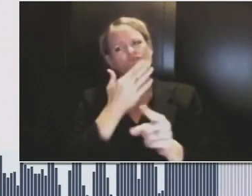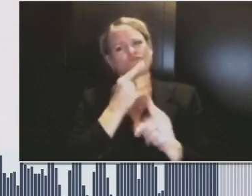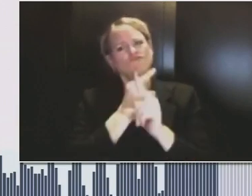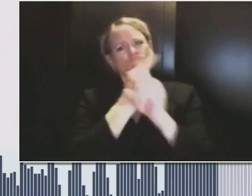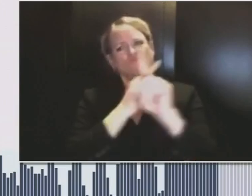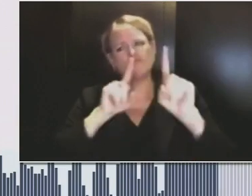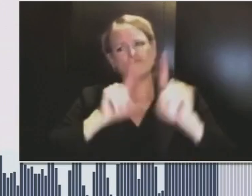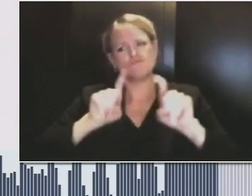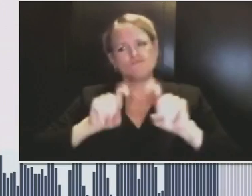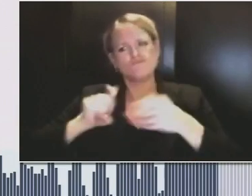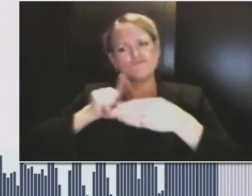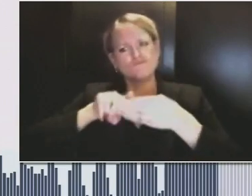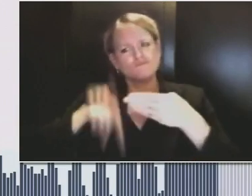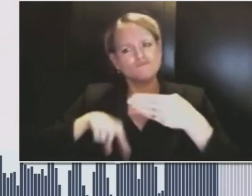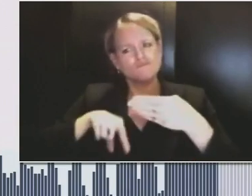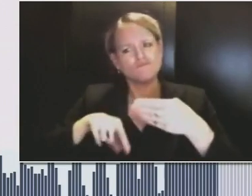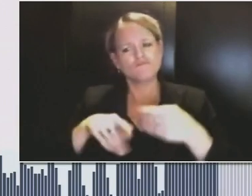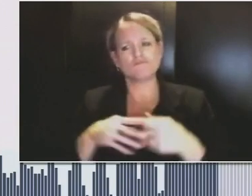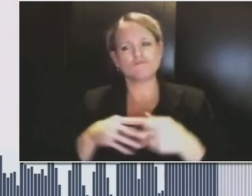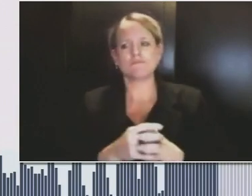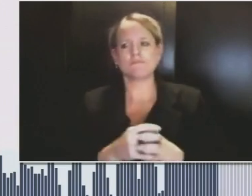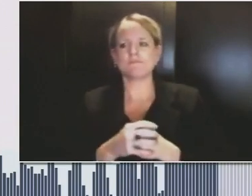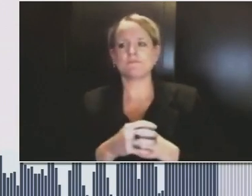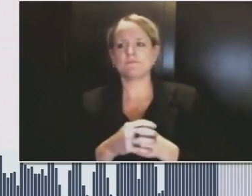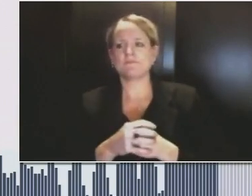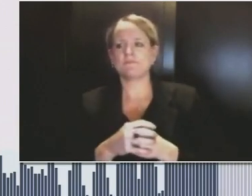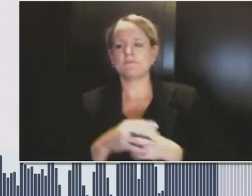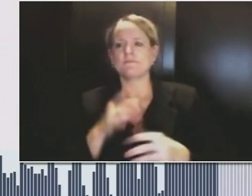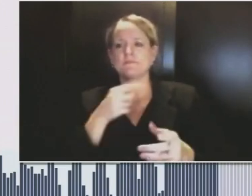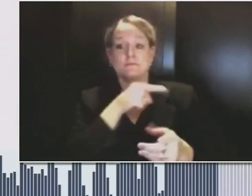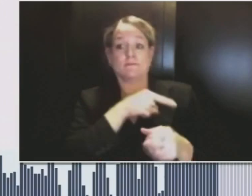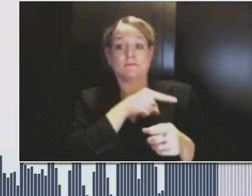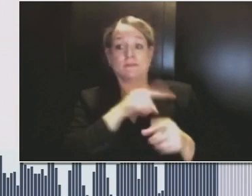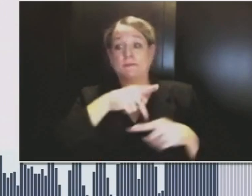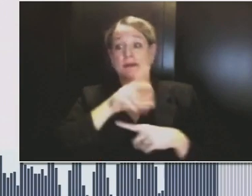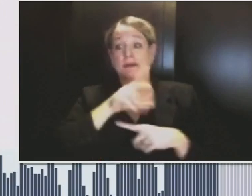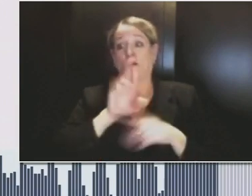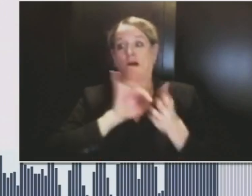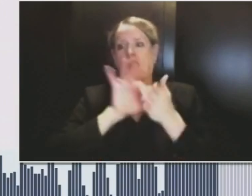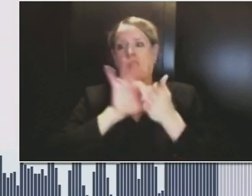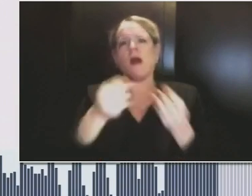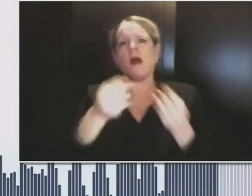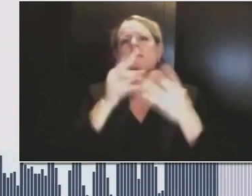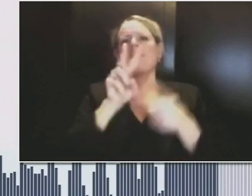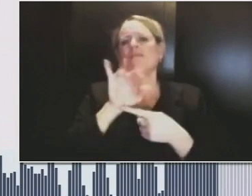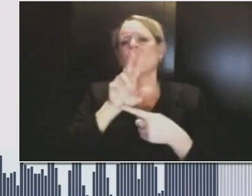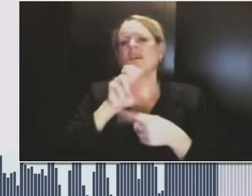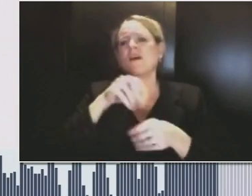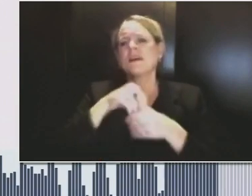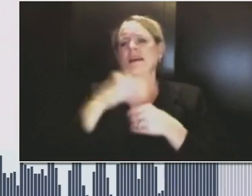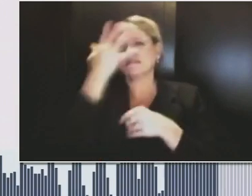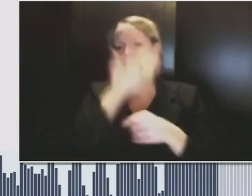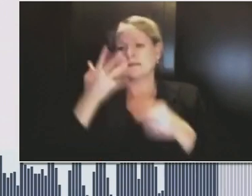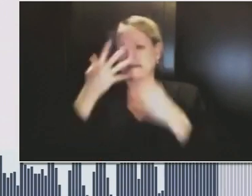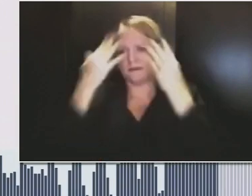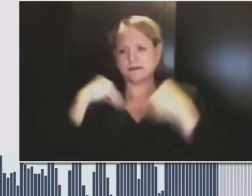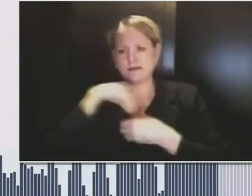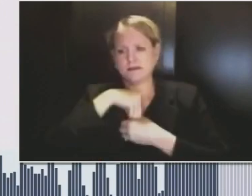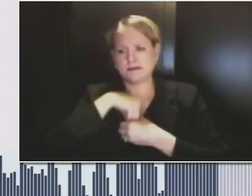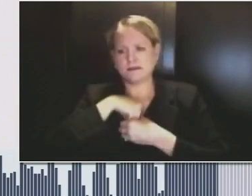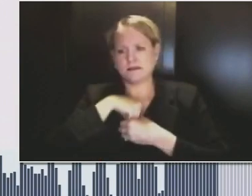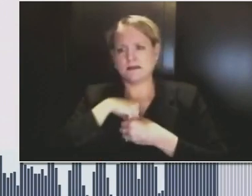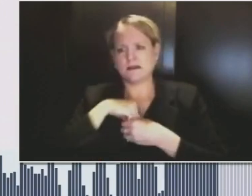when they're at the tail ends of illness, either very, very early before symptoms or very, very late, meaning the person